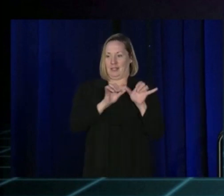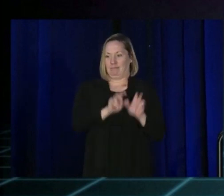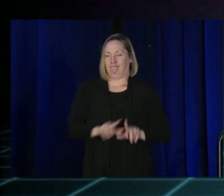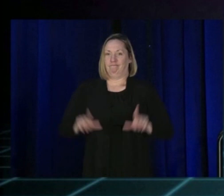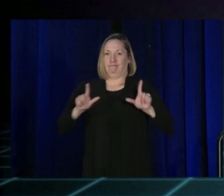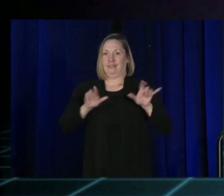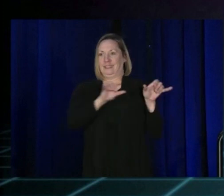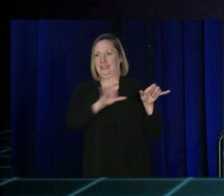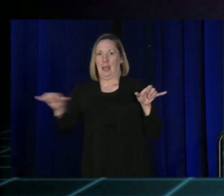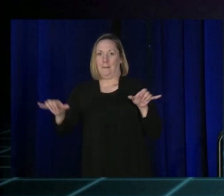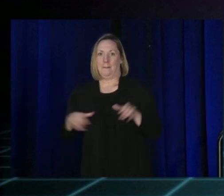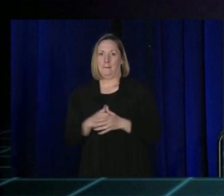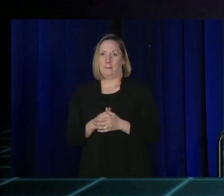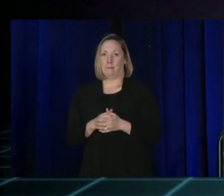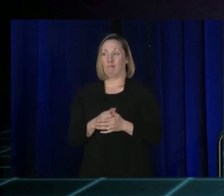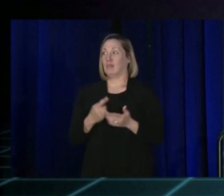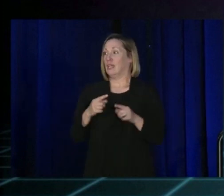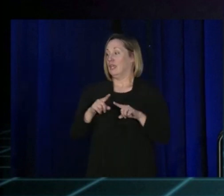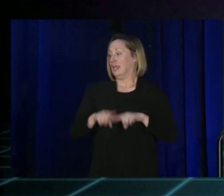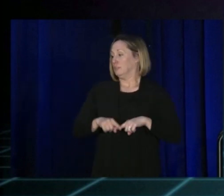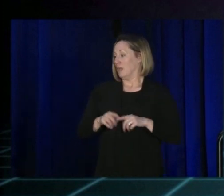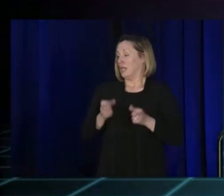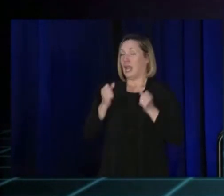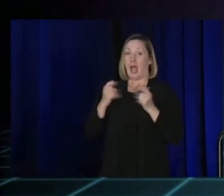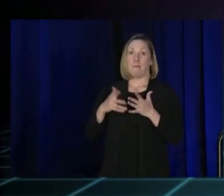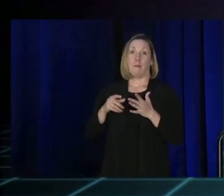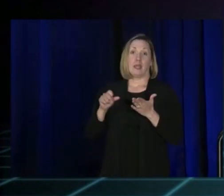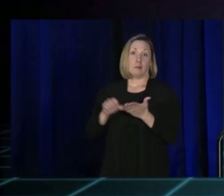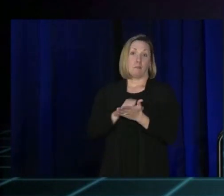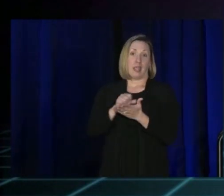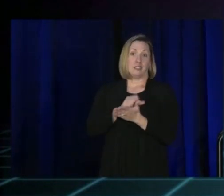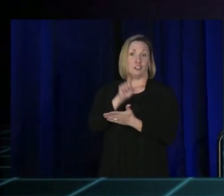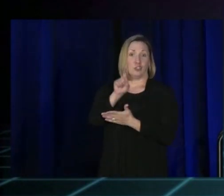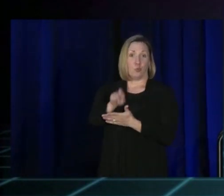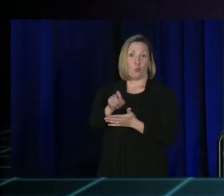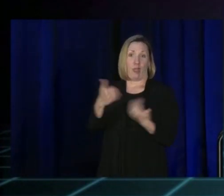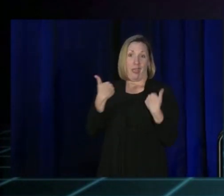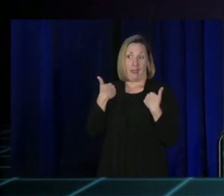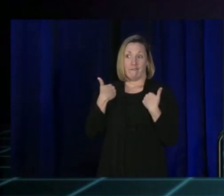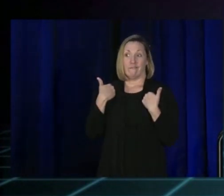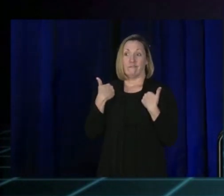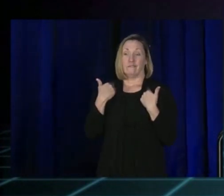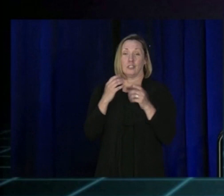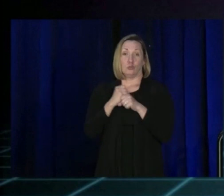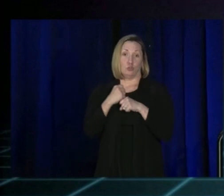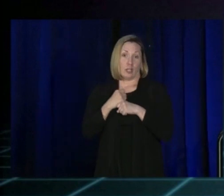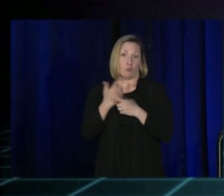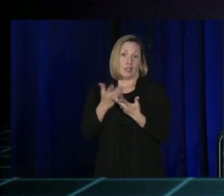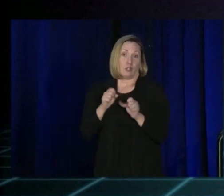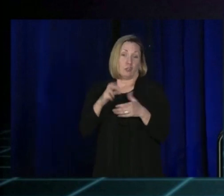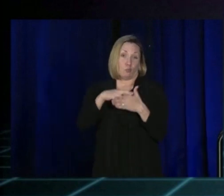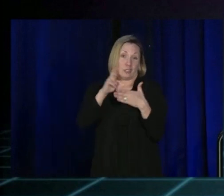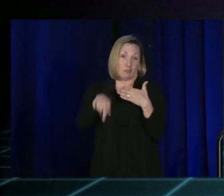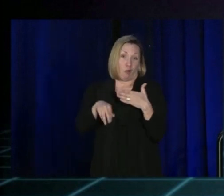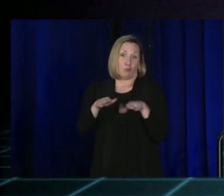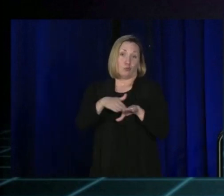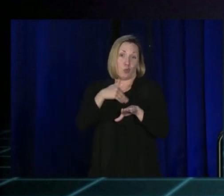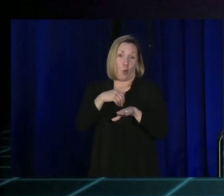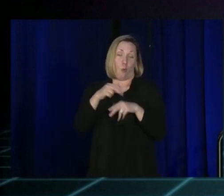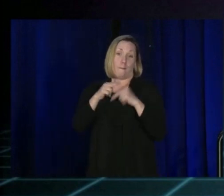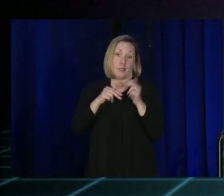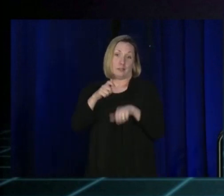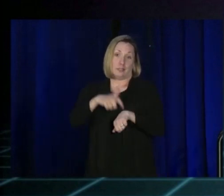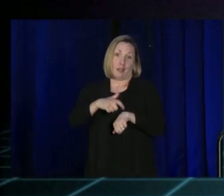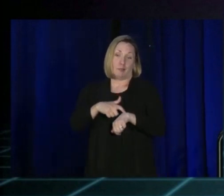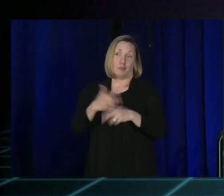And depending on how many pages you have to generate, it could result in slow build times. So